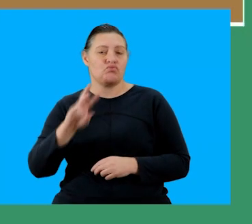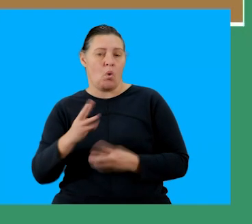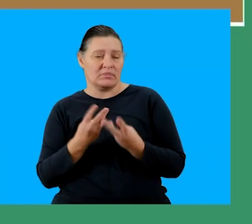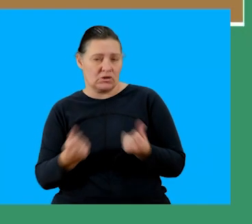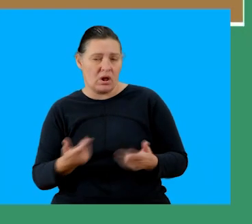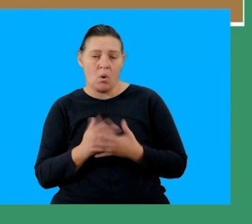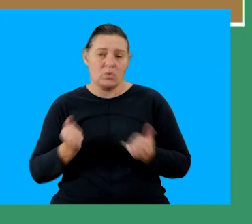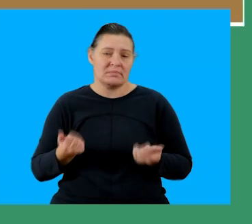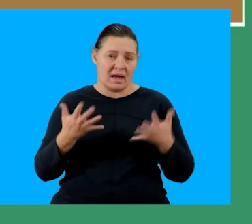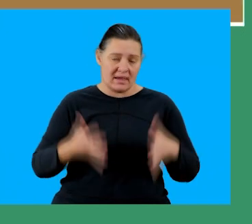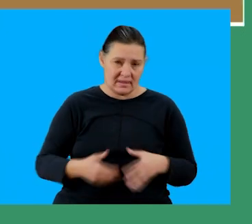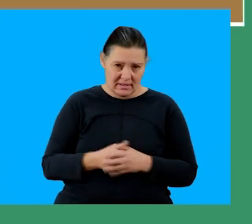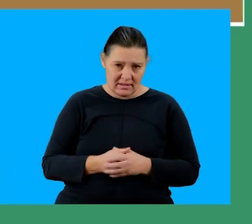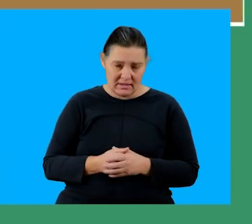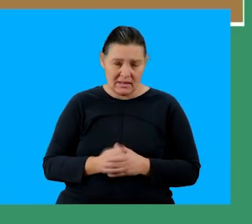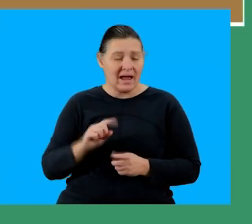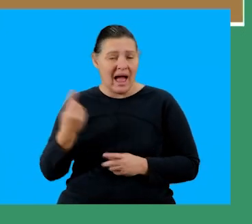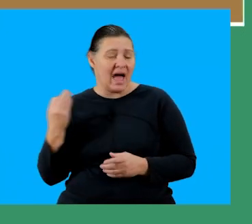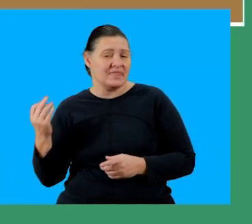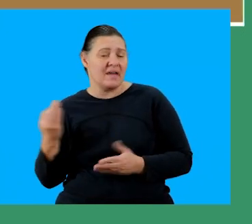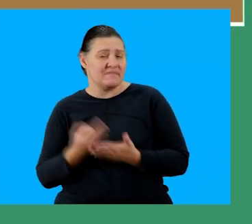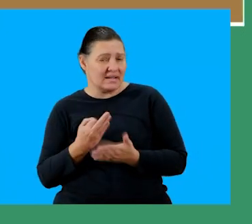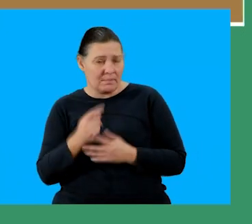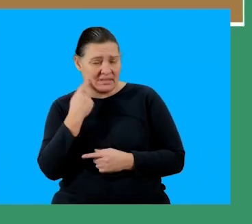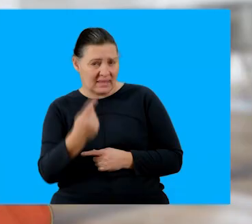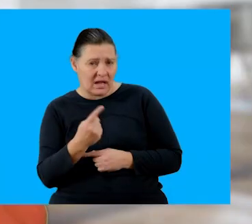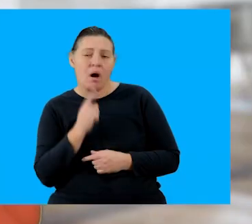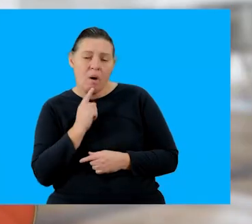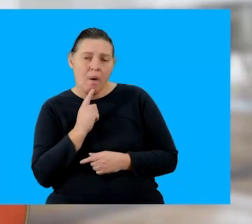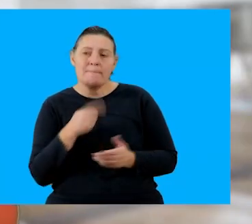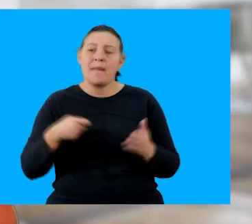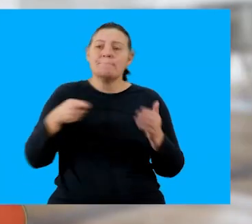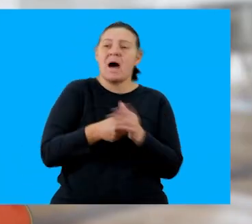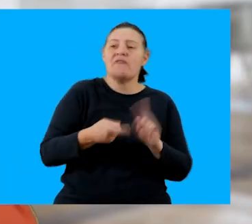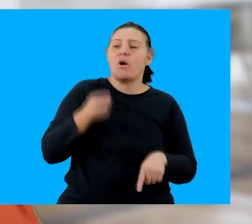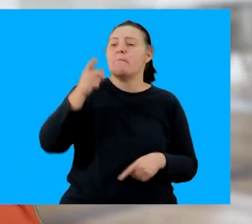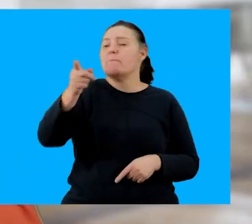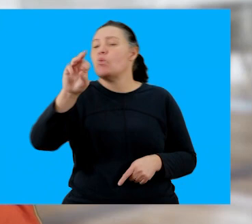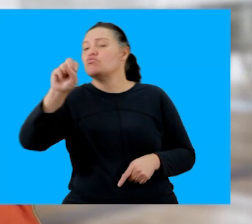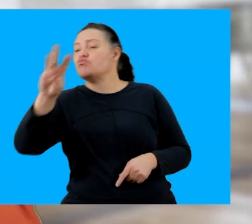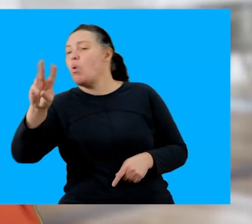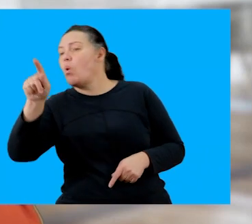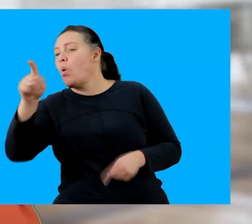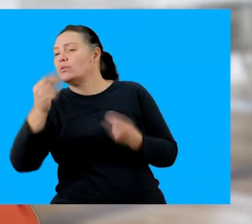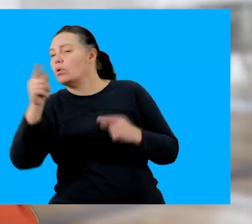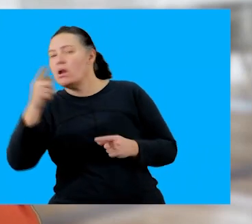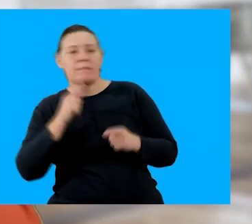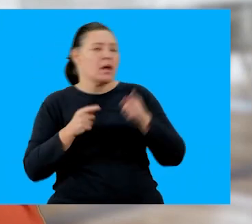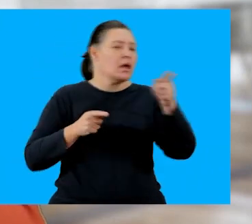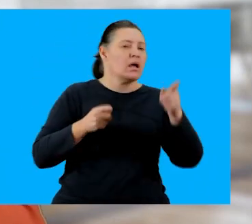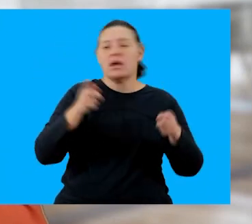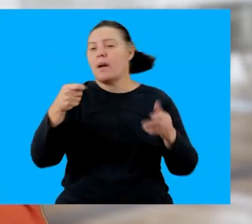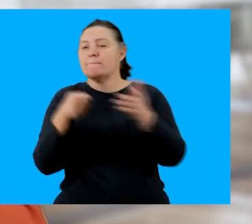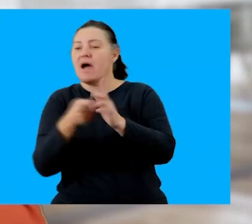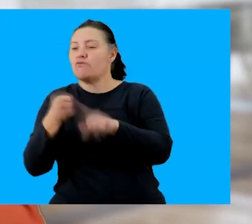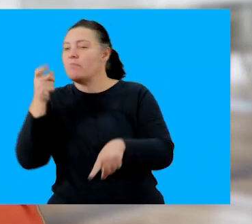materials or suppliers. Another factor that he must consider is the source of raw materials or suppliers. Where is he going to